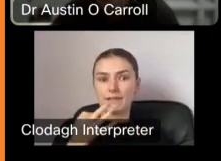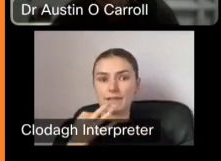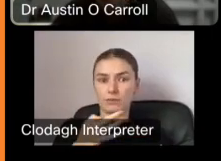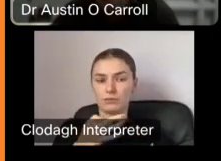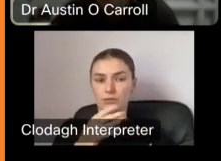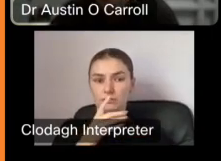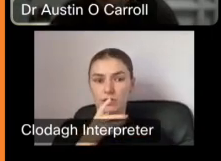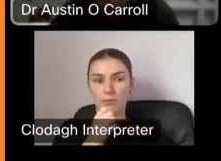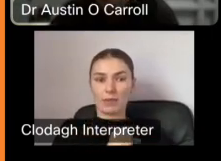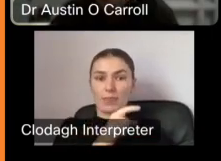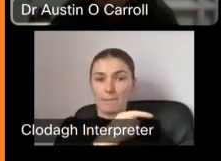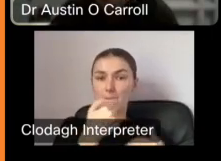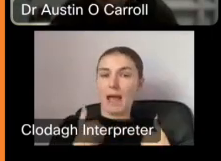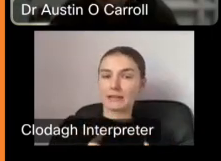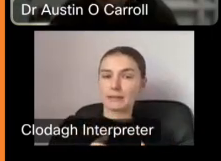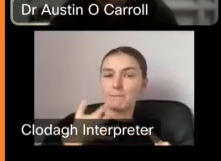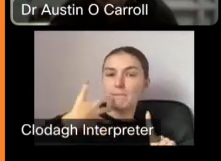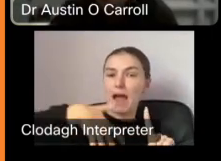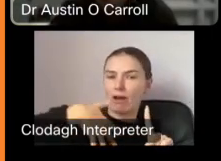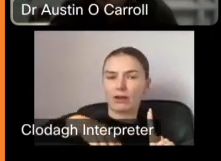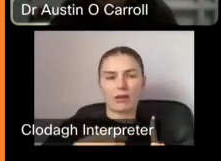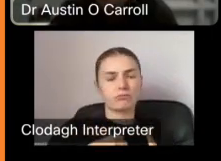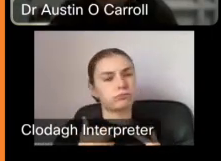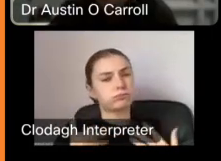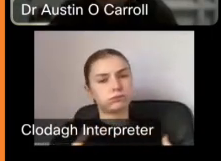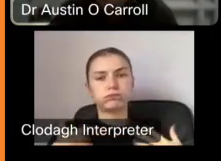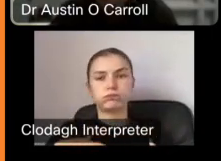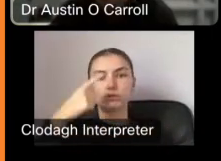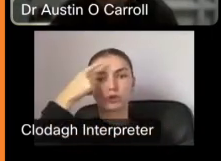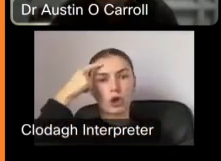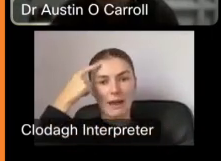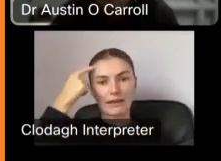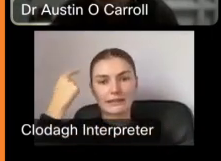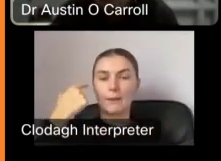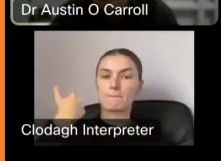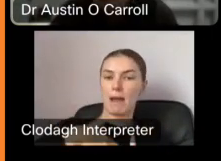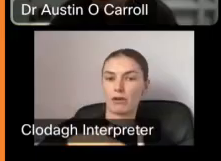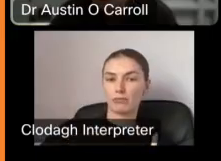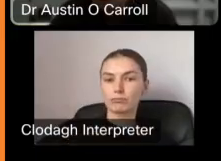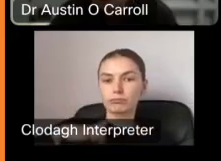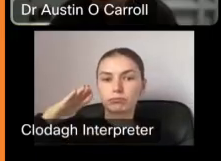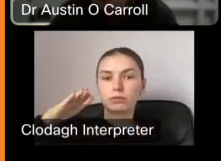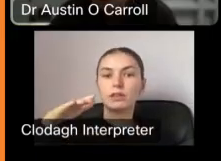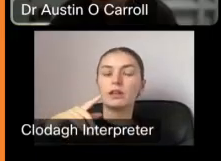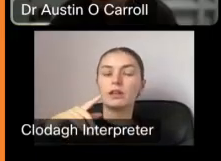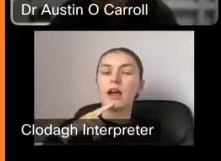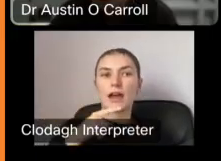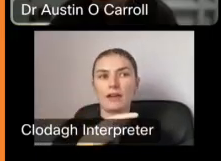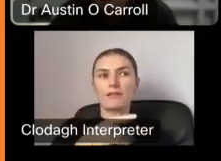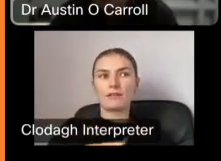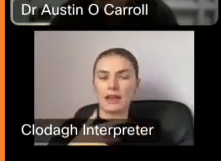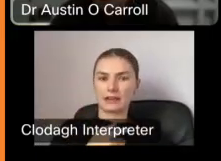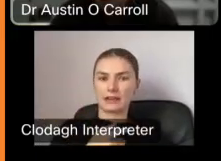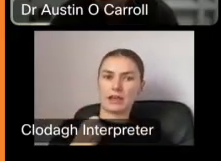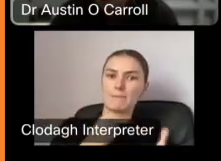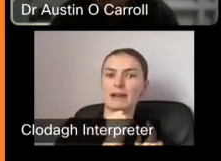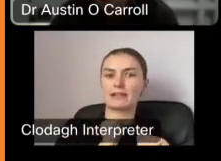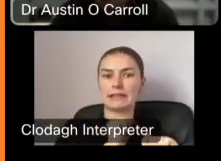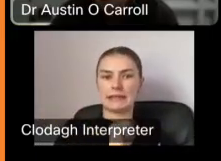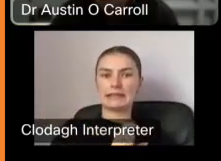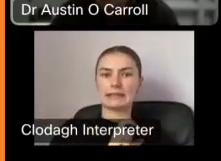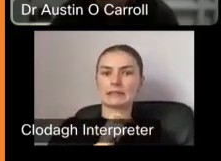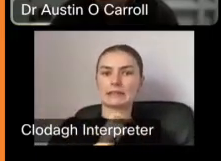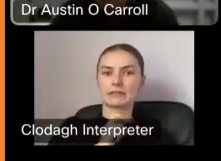he had an incredibly traumatic background as a child. And I think that trauma had affected his sense of worth, his sense of self-esteem. And when he